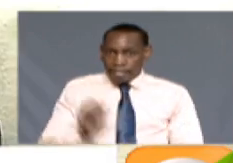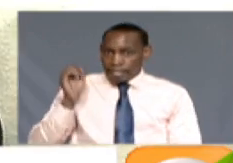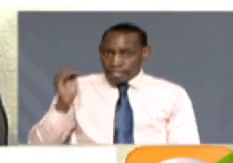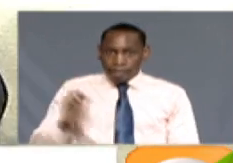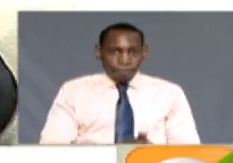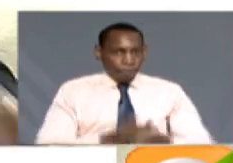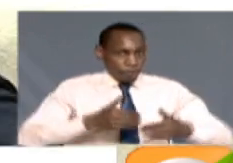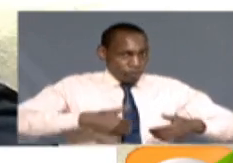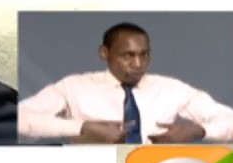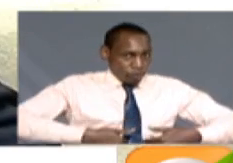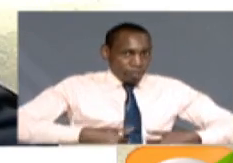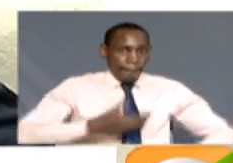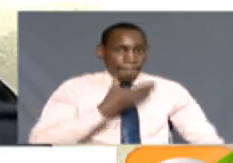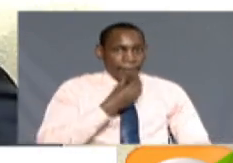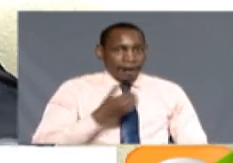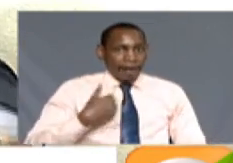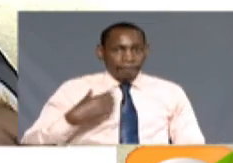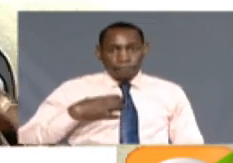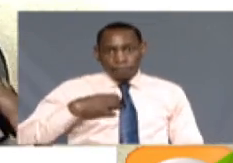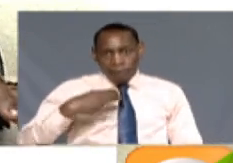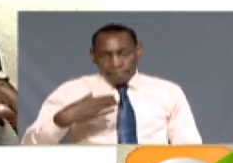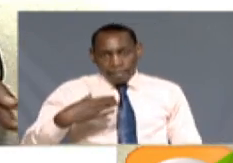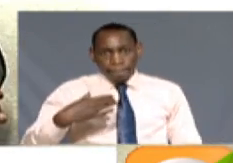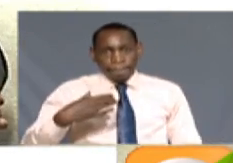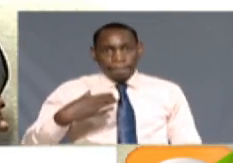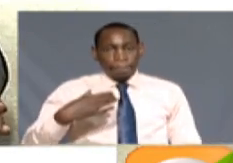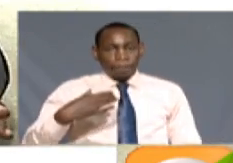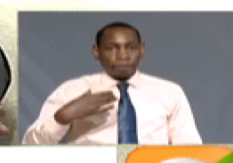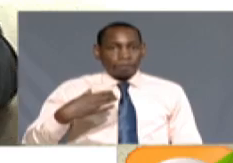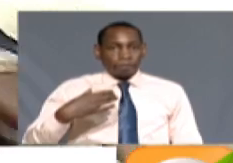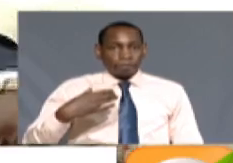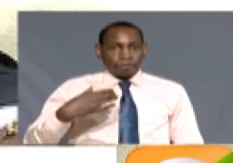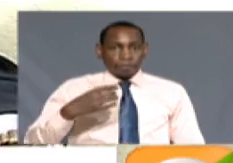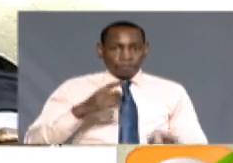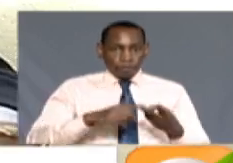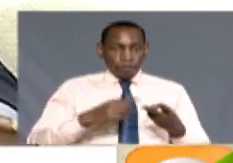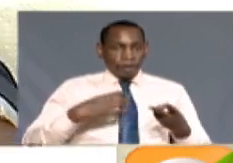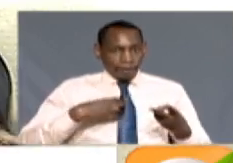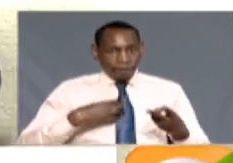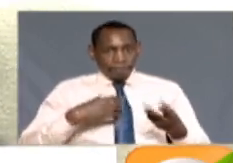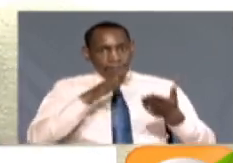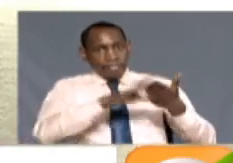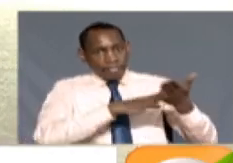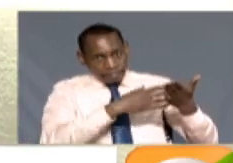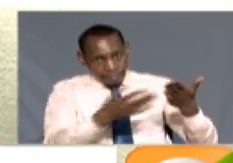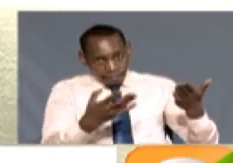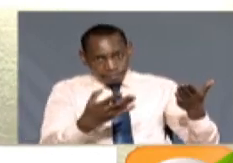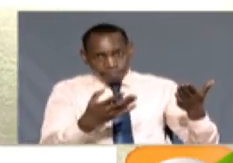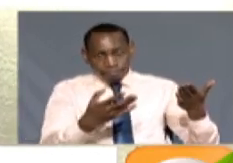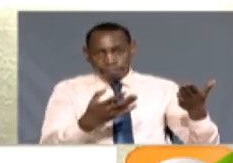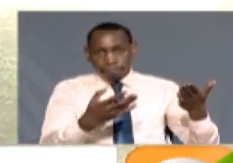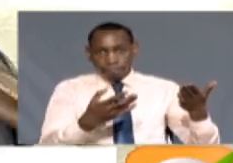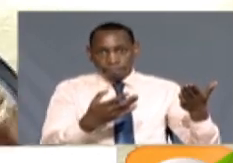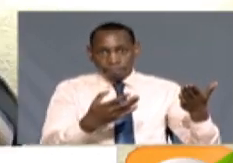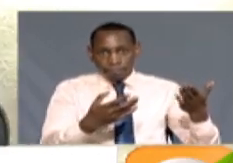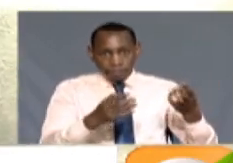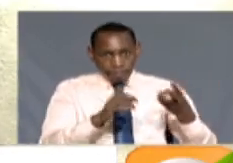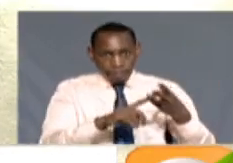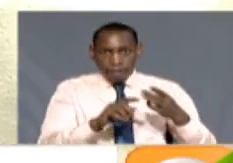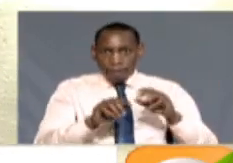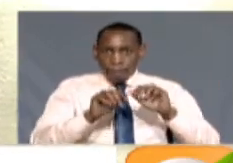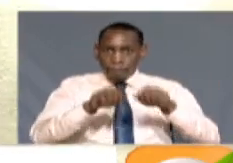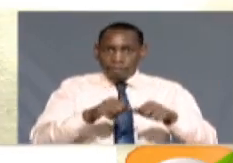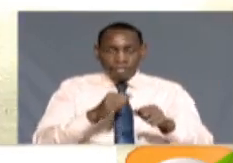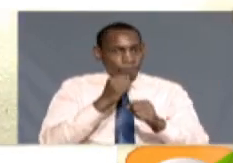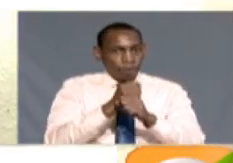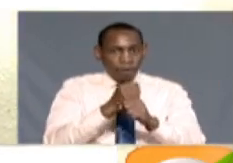man has money and has connections and he can move, he can